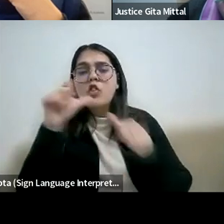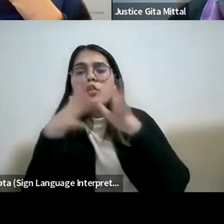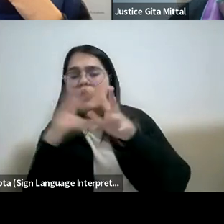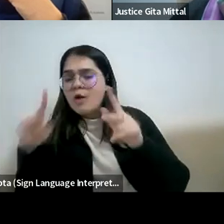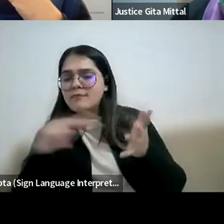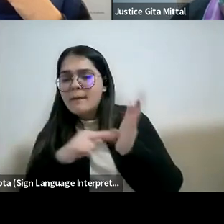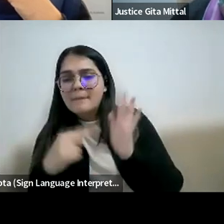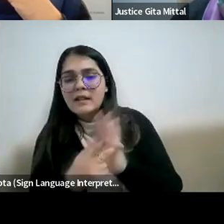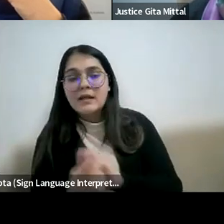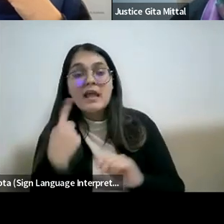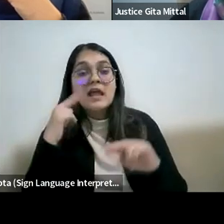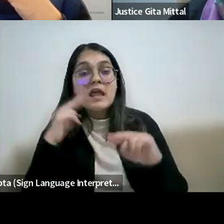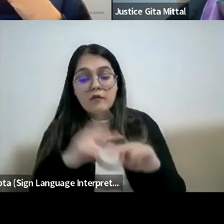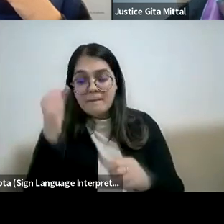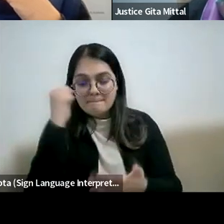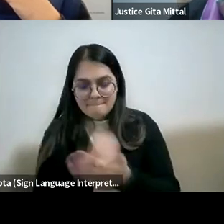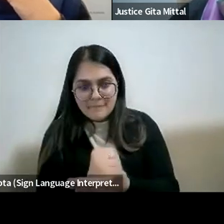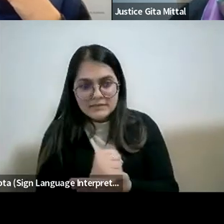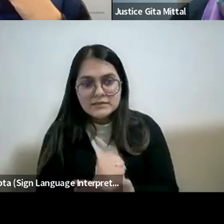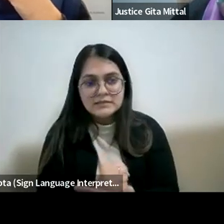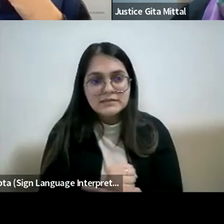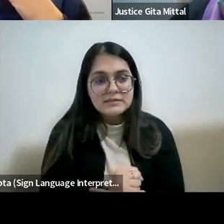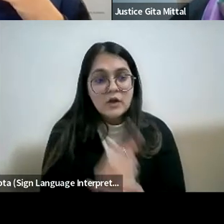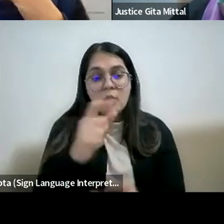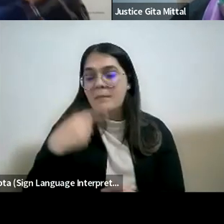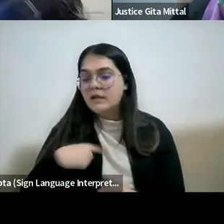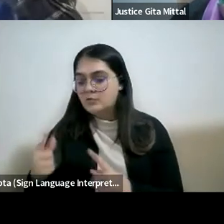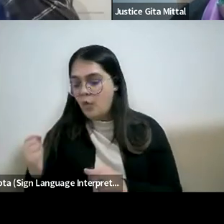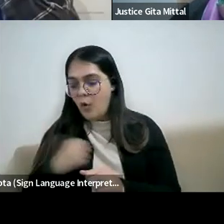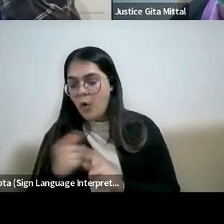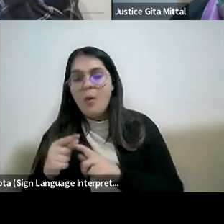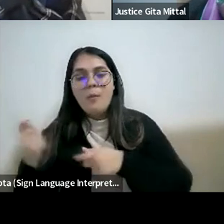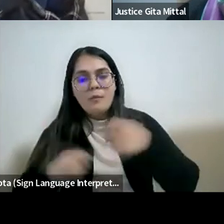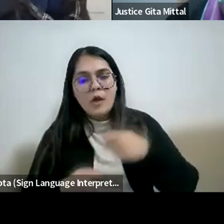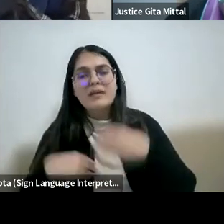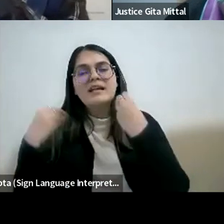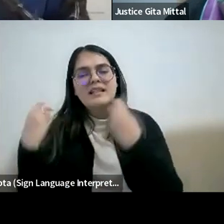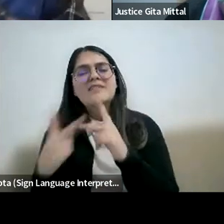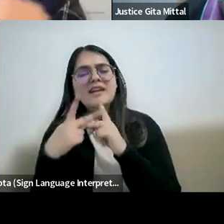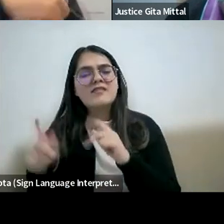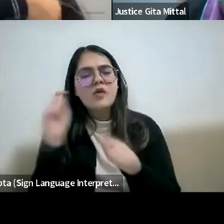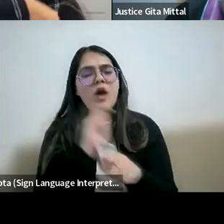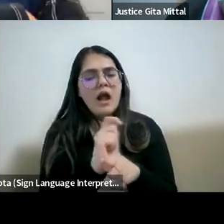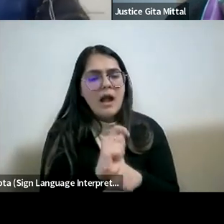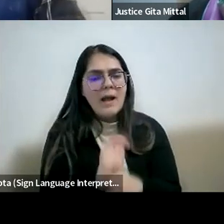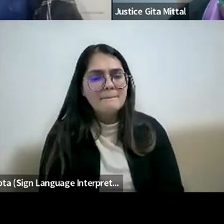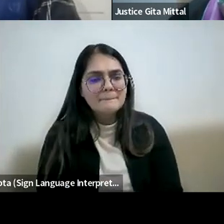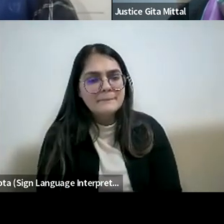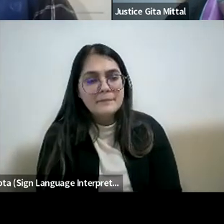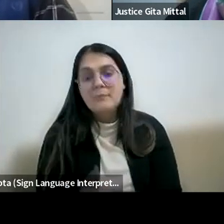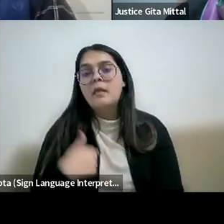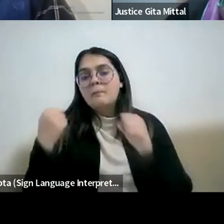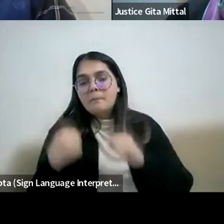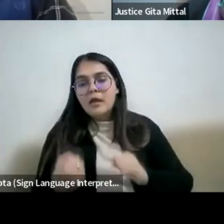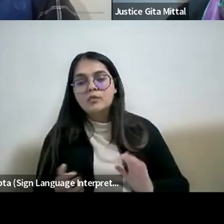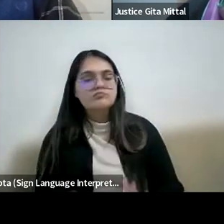are required to construct your property and leave a 10 feet setback in the front and a 6 feet setback in the back,